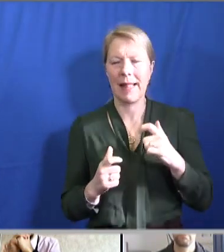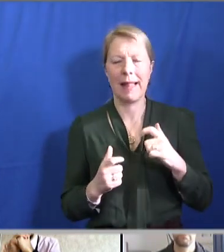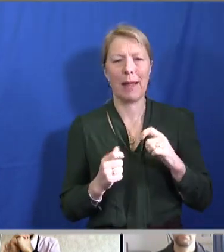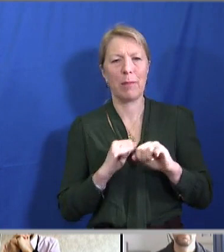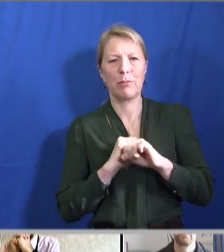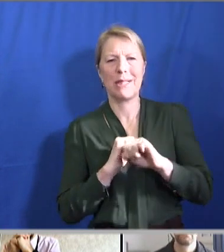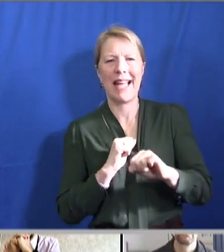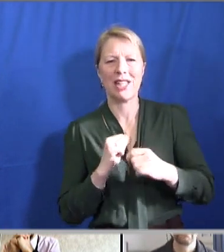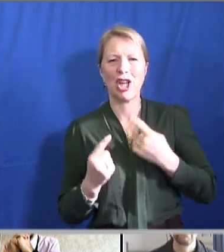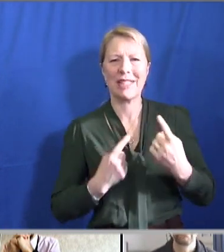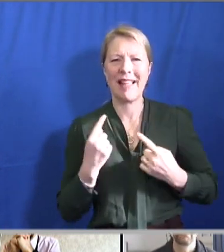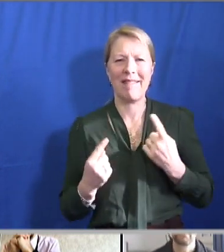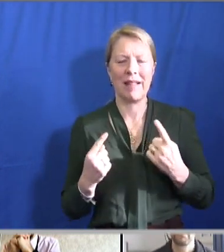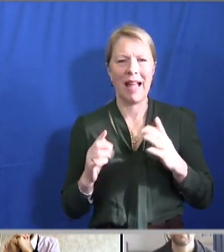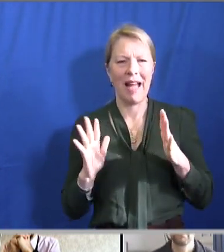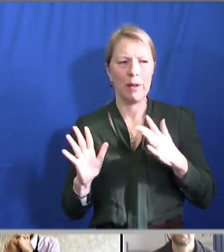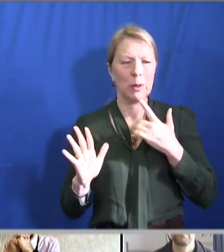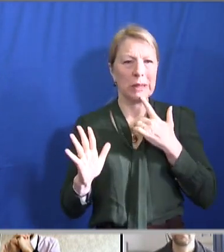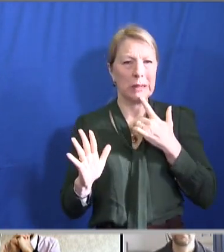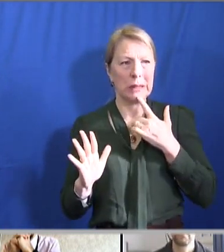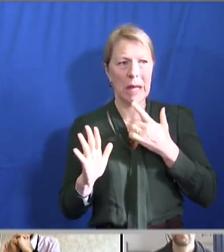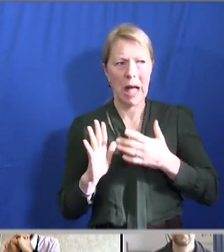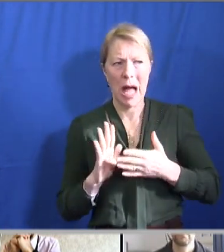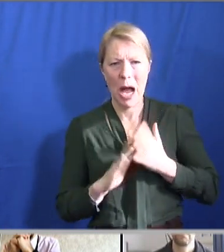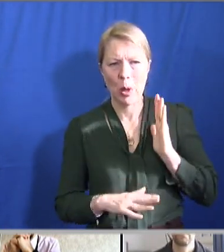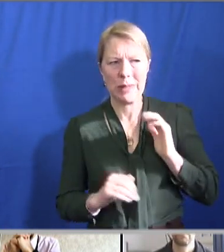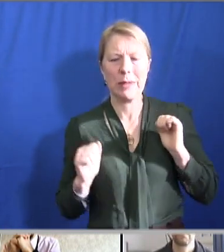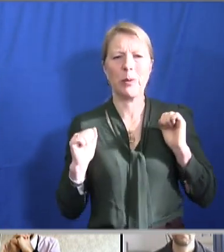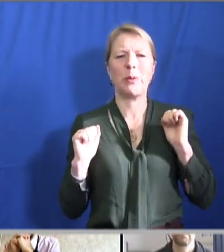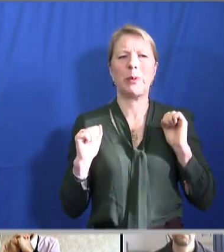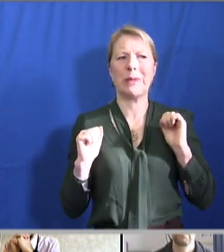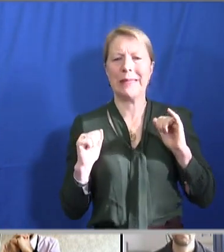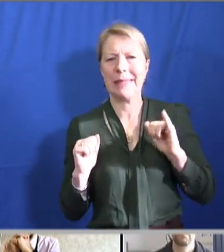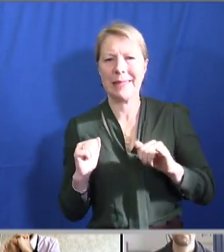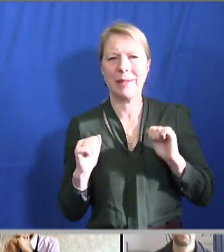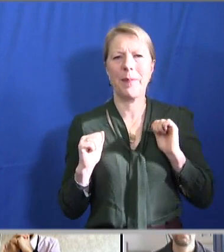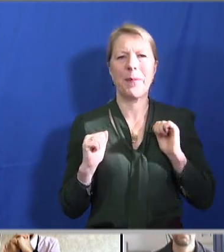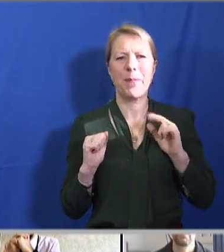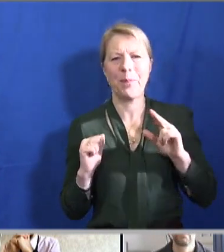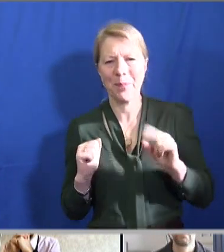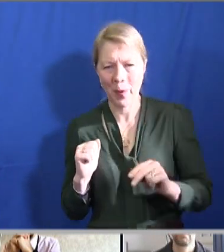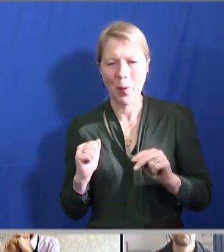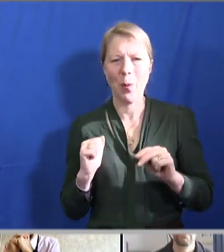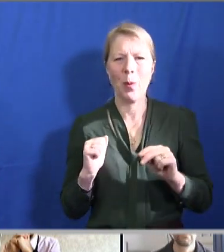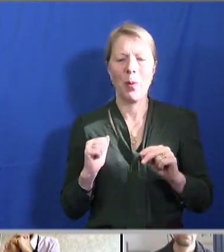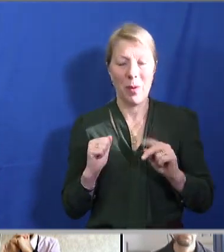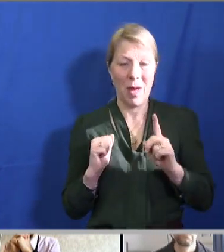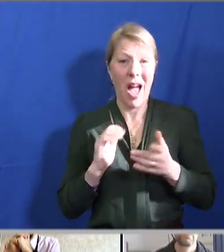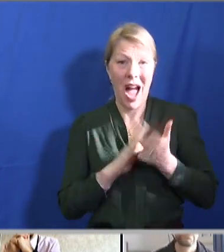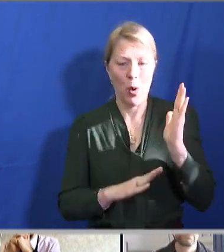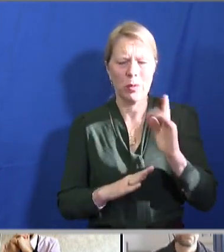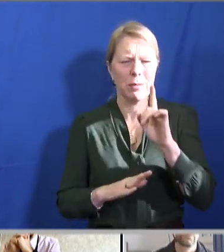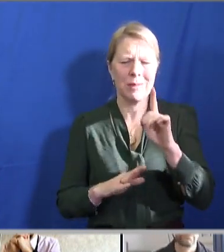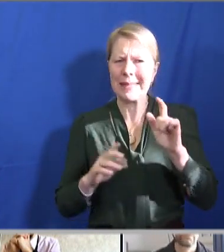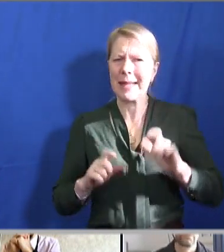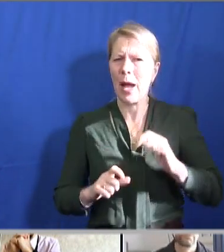make choices if and when they go out, but what about them feeling safe in their own homes?